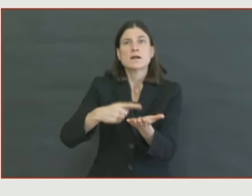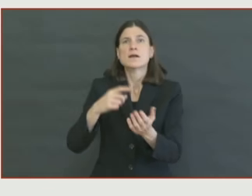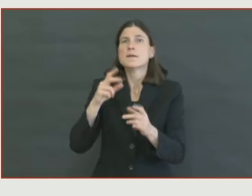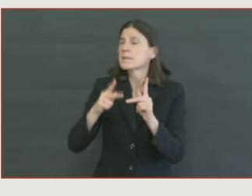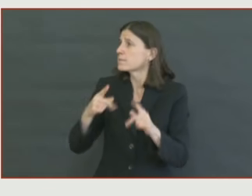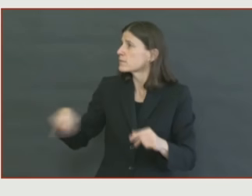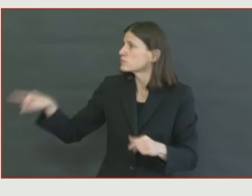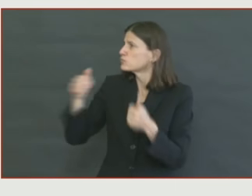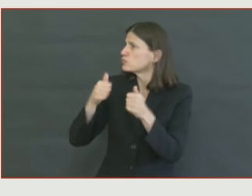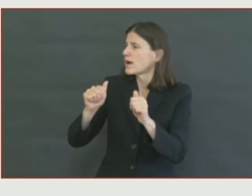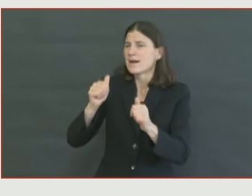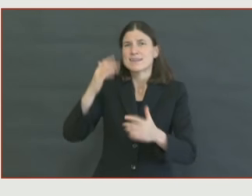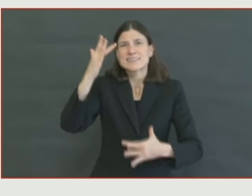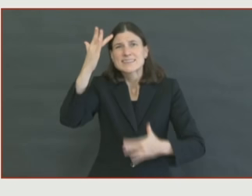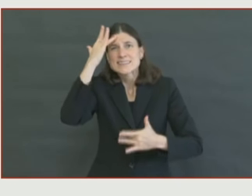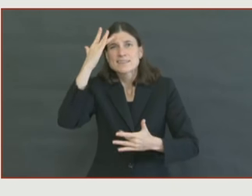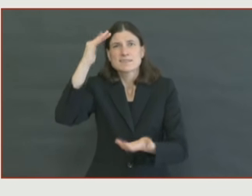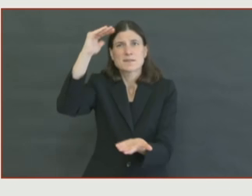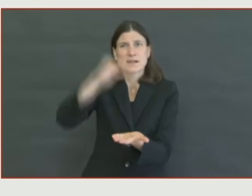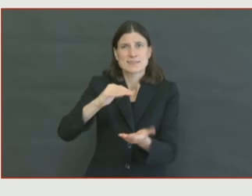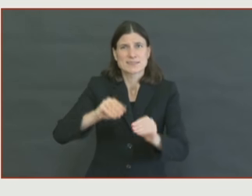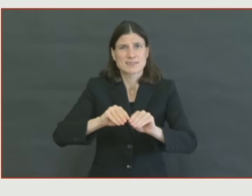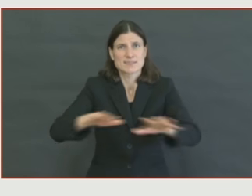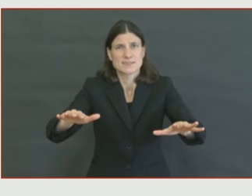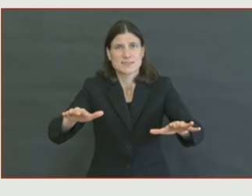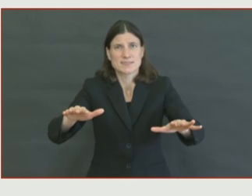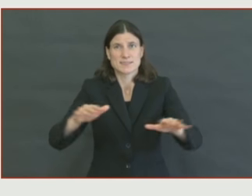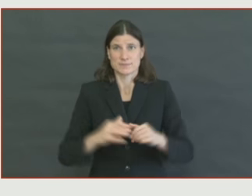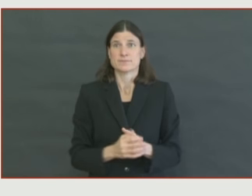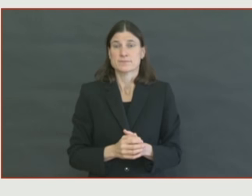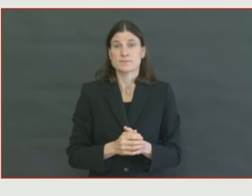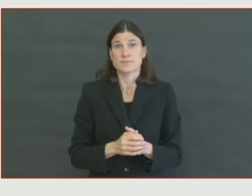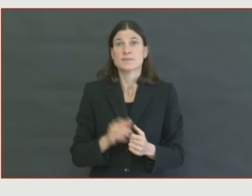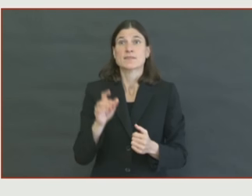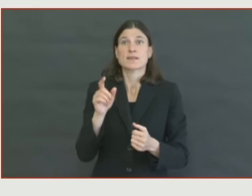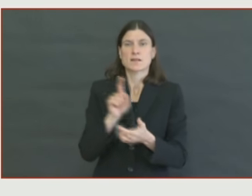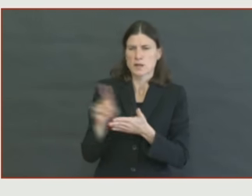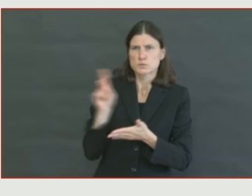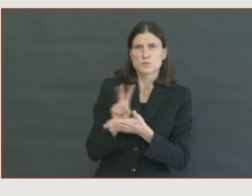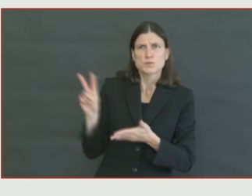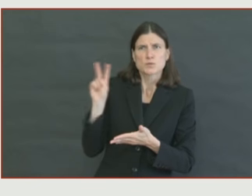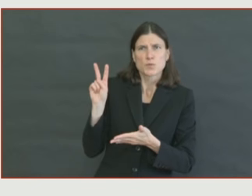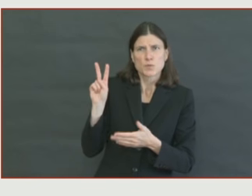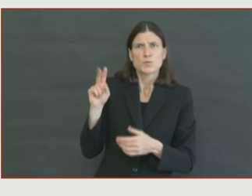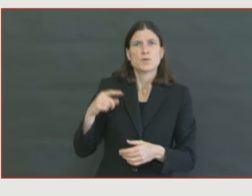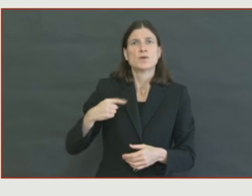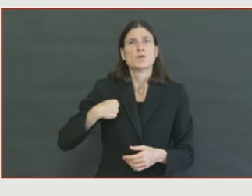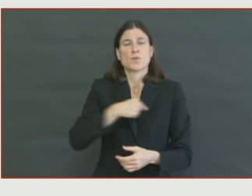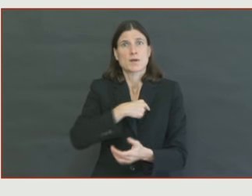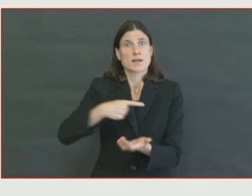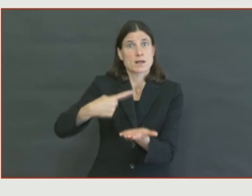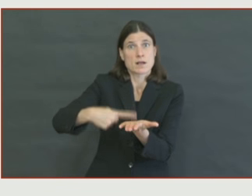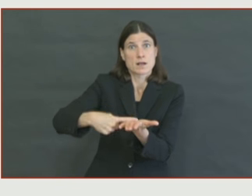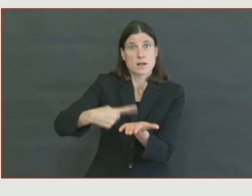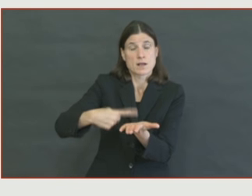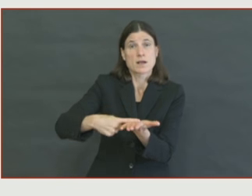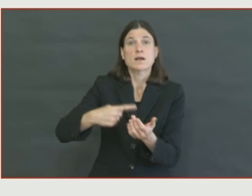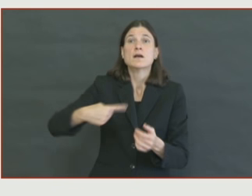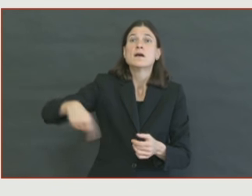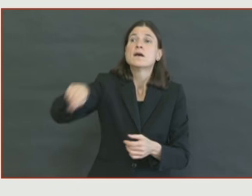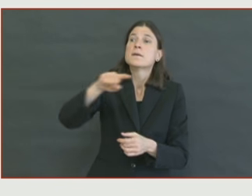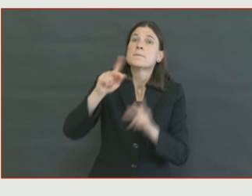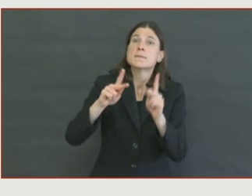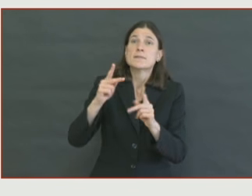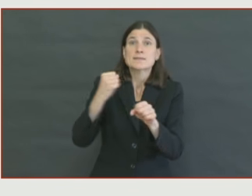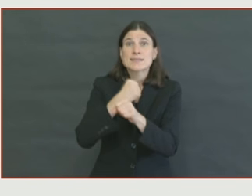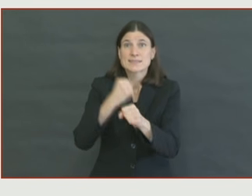scenarios. Several weeks ago, when we weren't sure how effective our social distancing